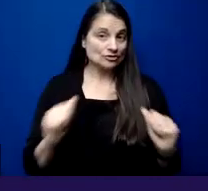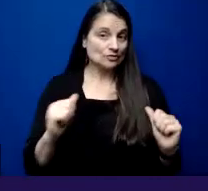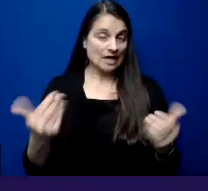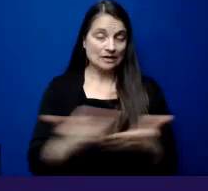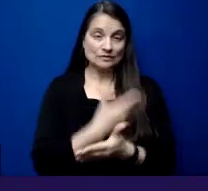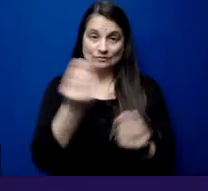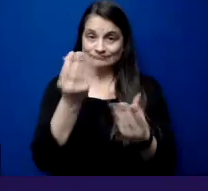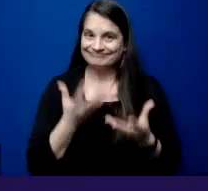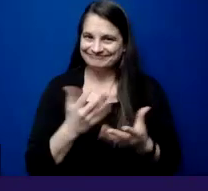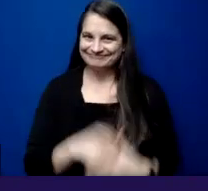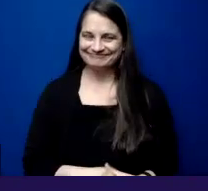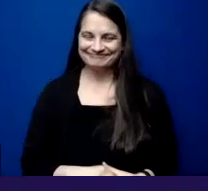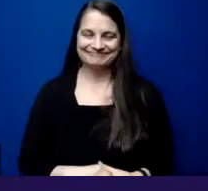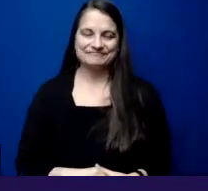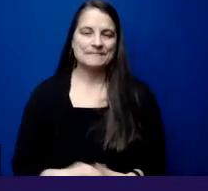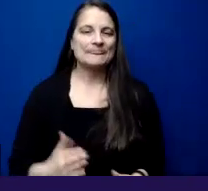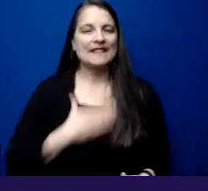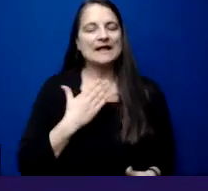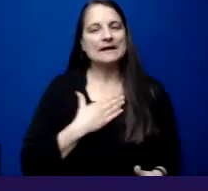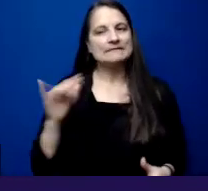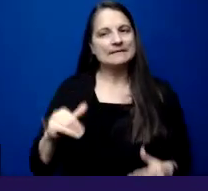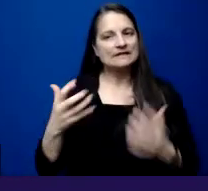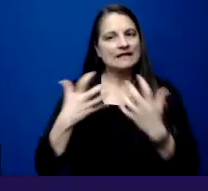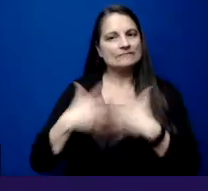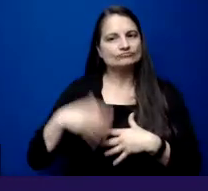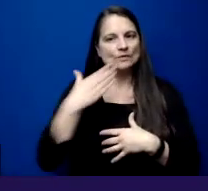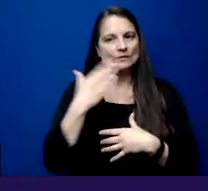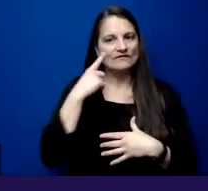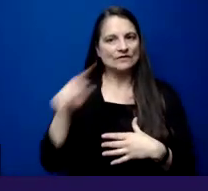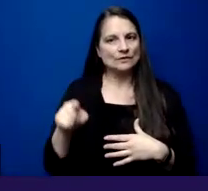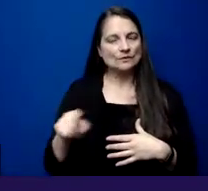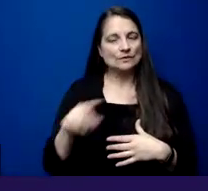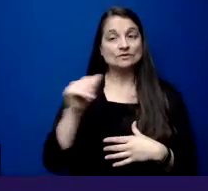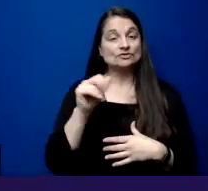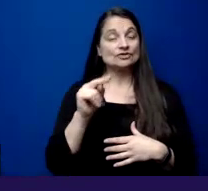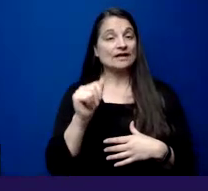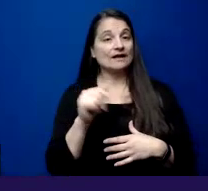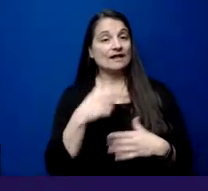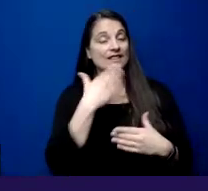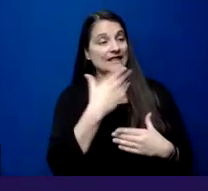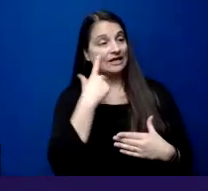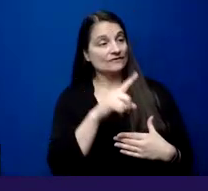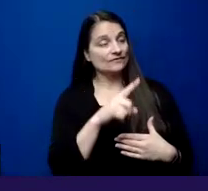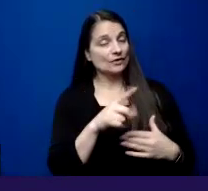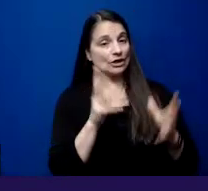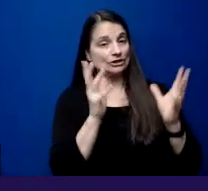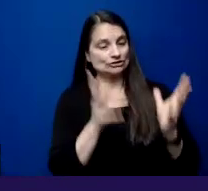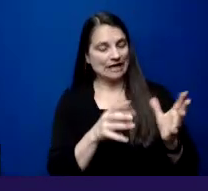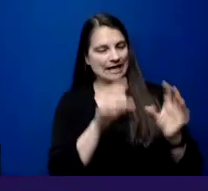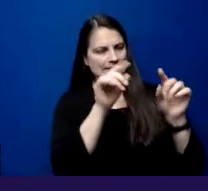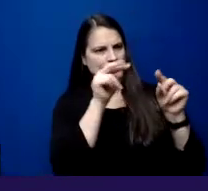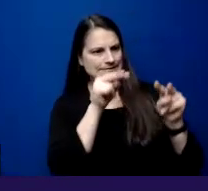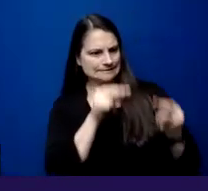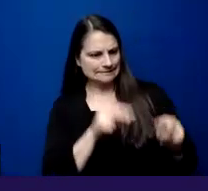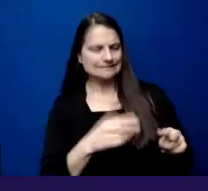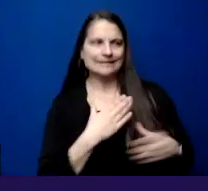know. But I'm so glad that those ones work well for you. And Jana, I wanted to say thank you to you for chat moderating. I appreciate you so